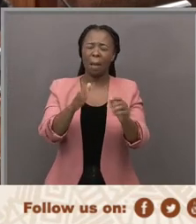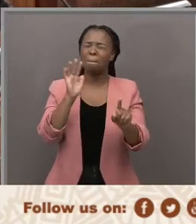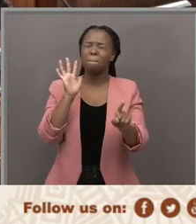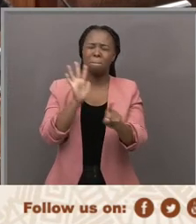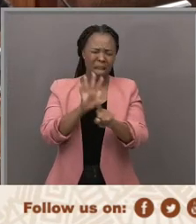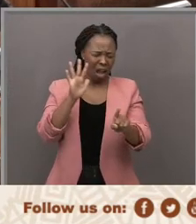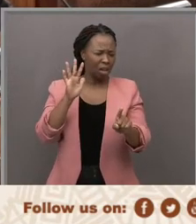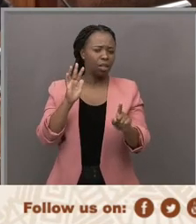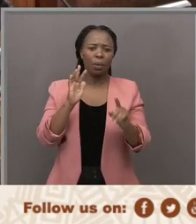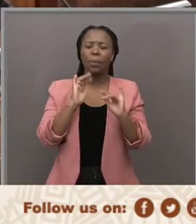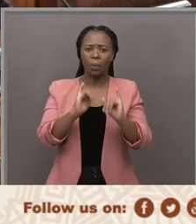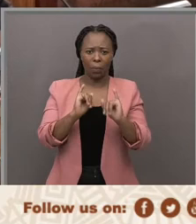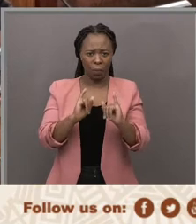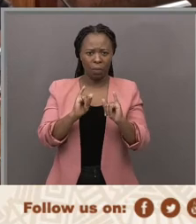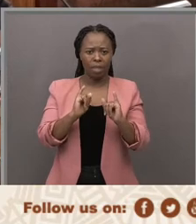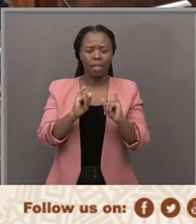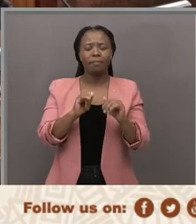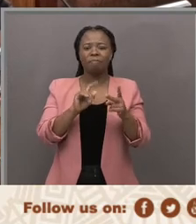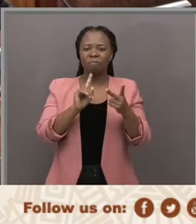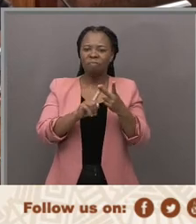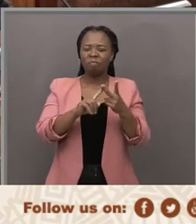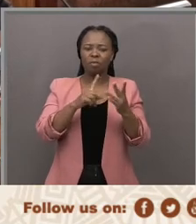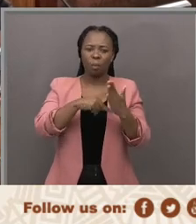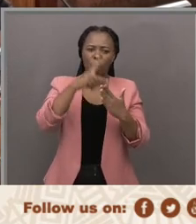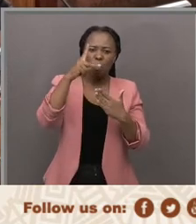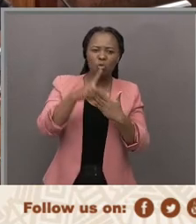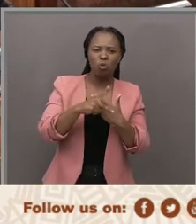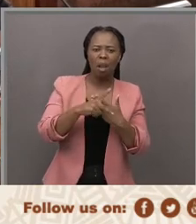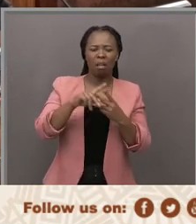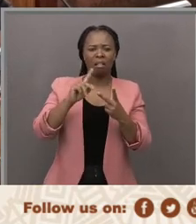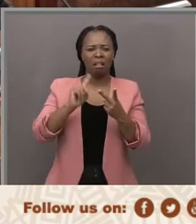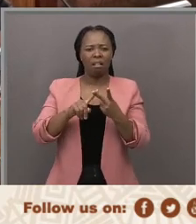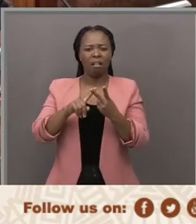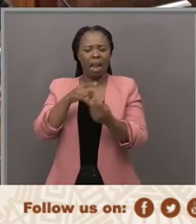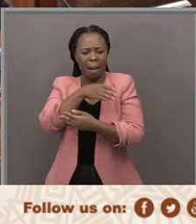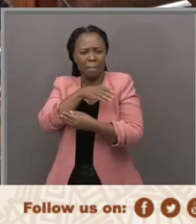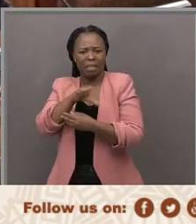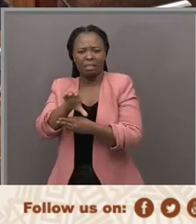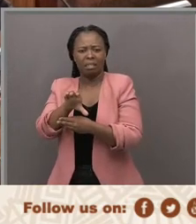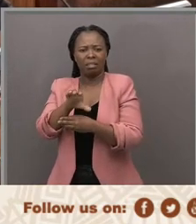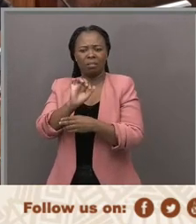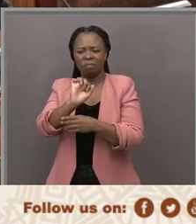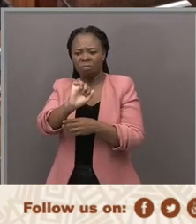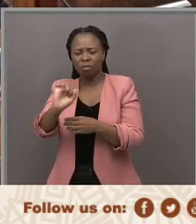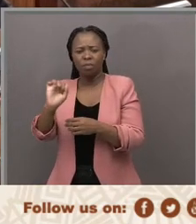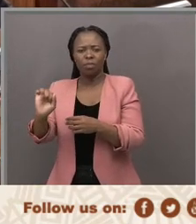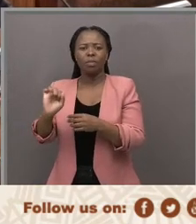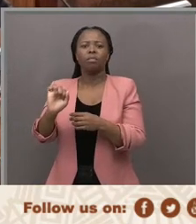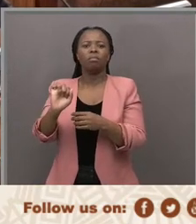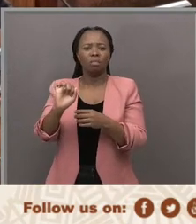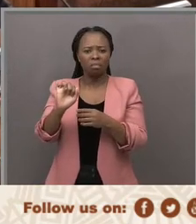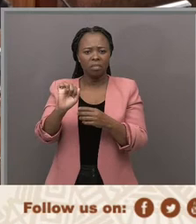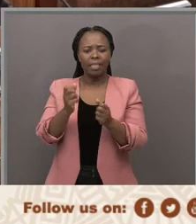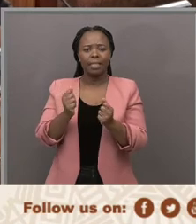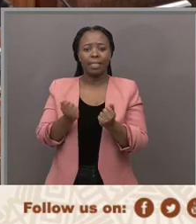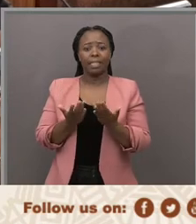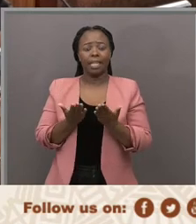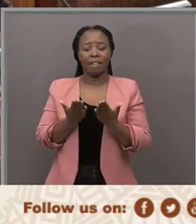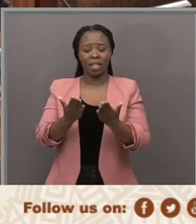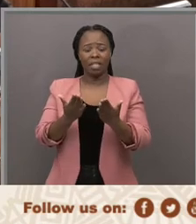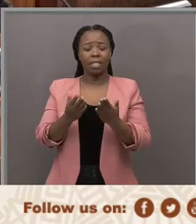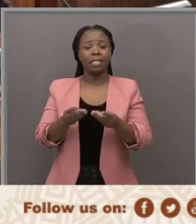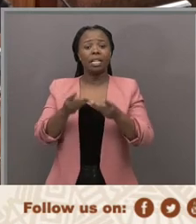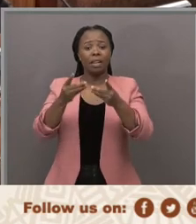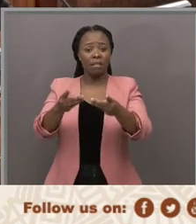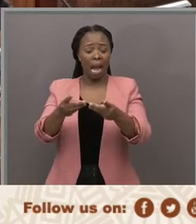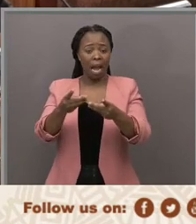including on their CAPEX projects and on some of their capacities to respond to service delivery demands of our people. Some